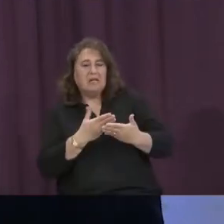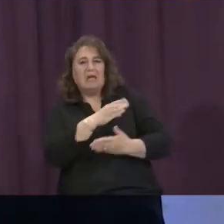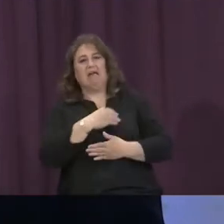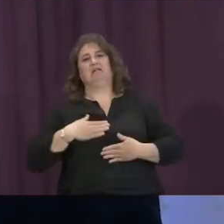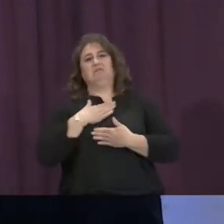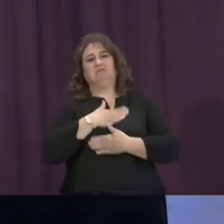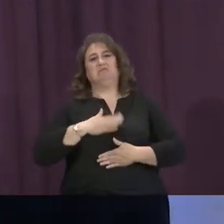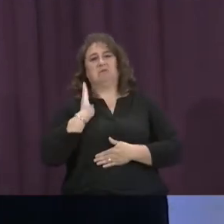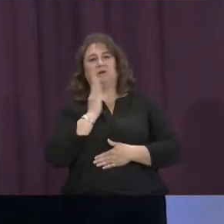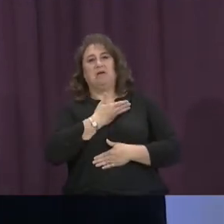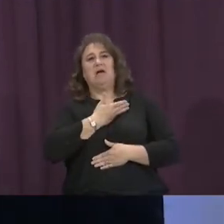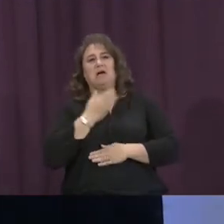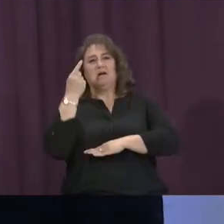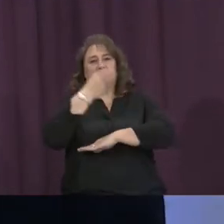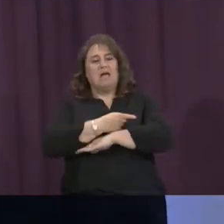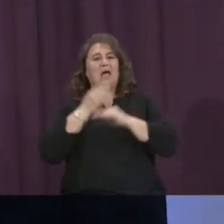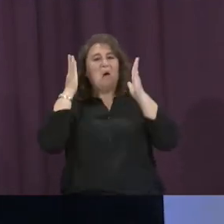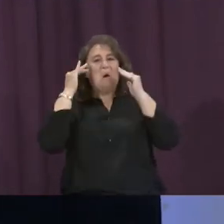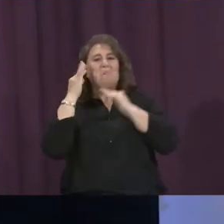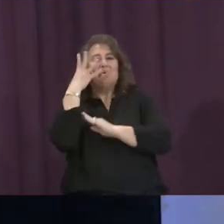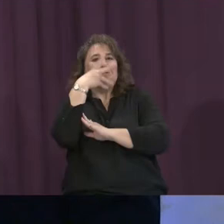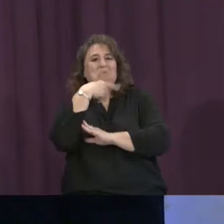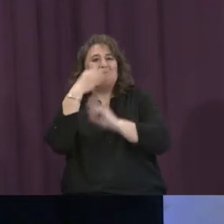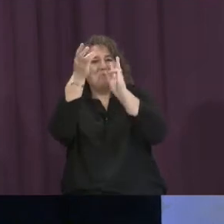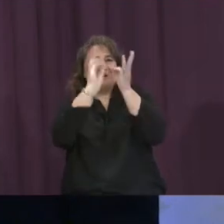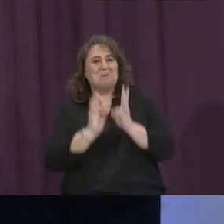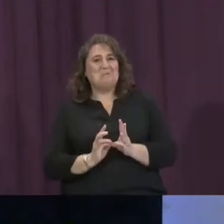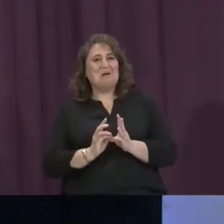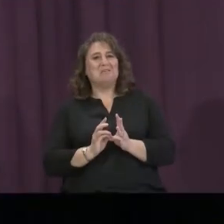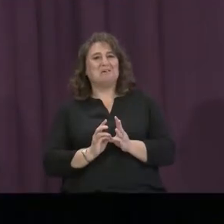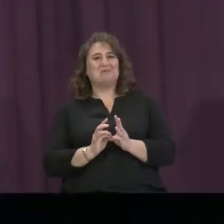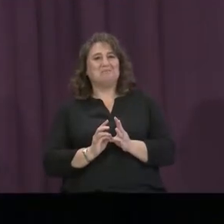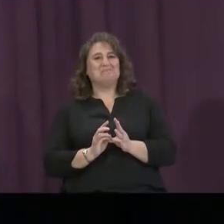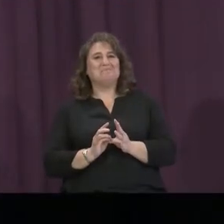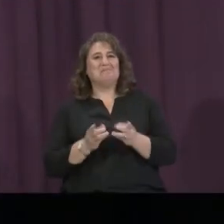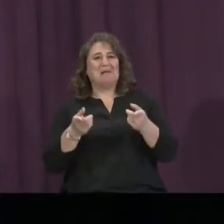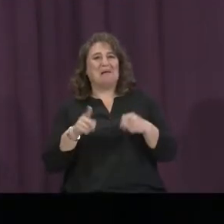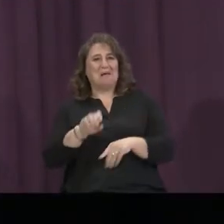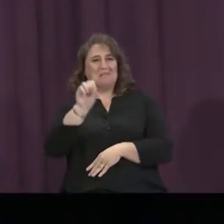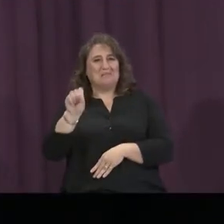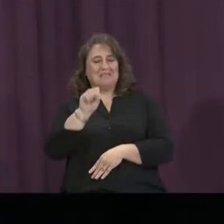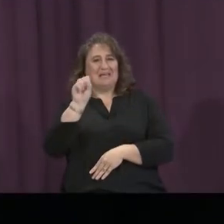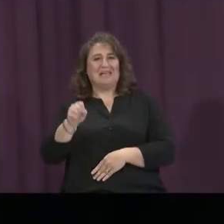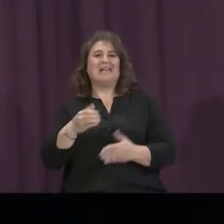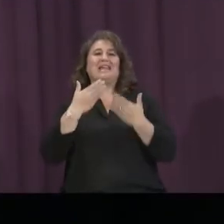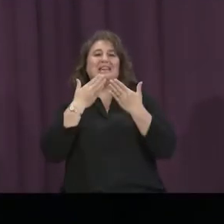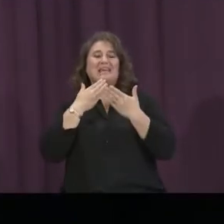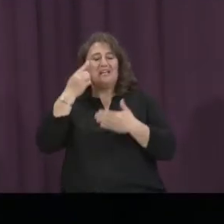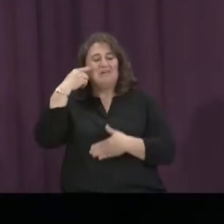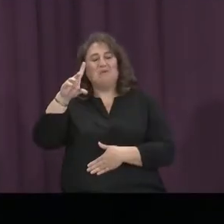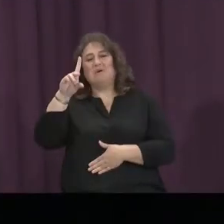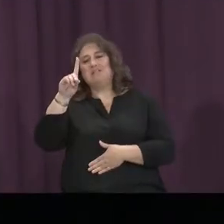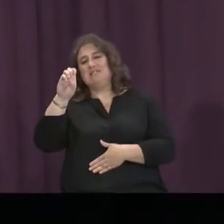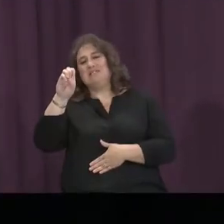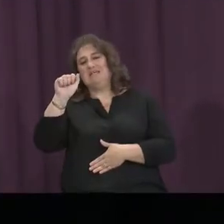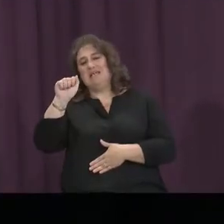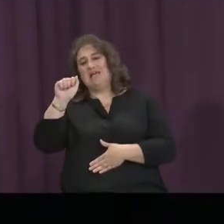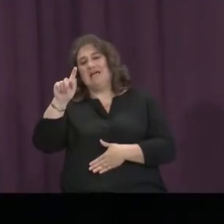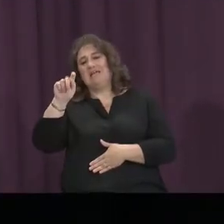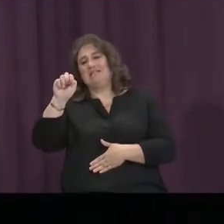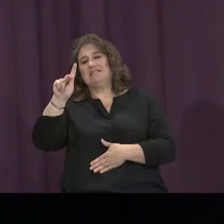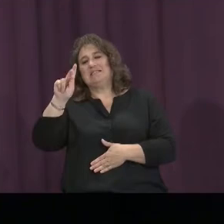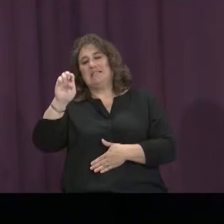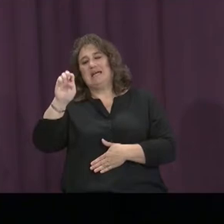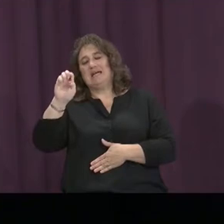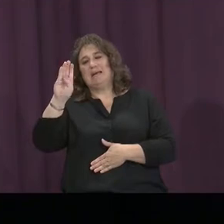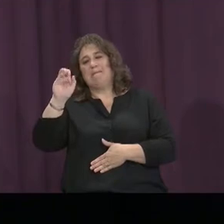day that we have. Hopefully it's going to be a nice day outside. Great. Thank you, Gail, for that update on DEA Take Back Day. And now we'll turn